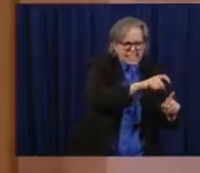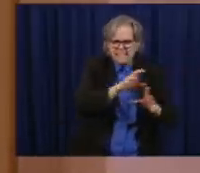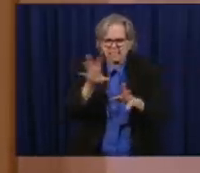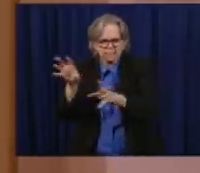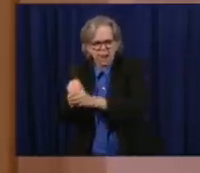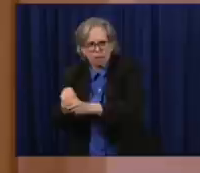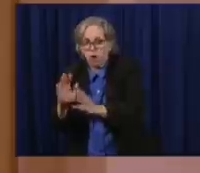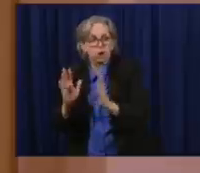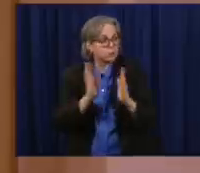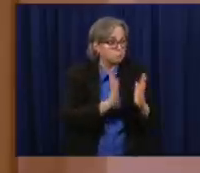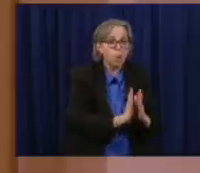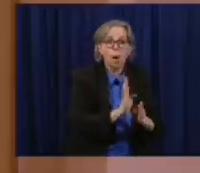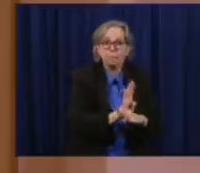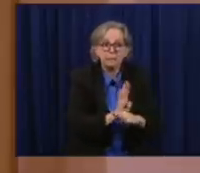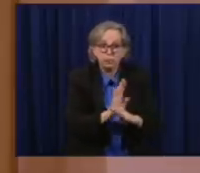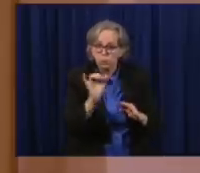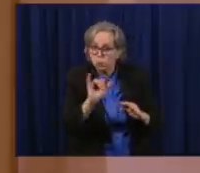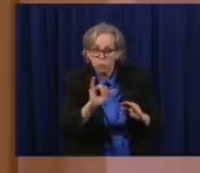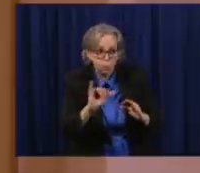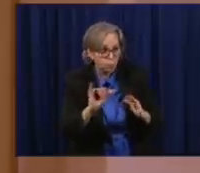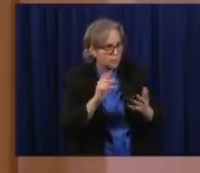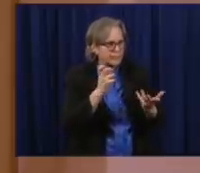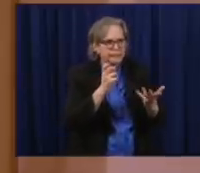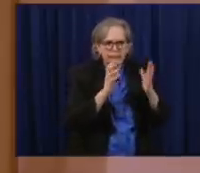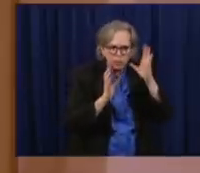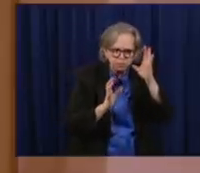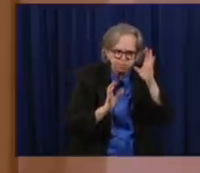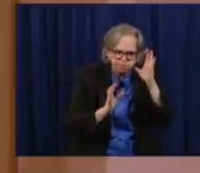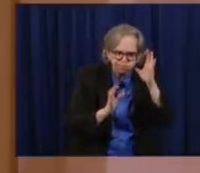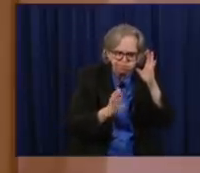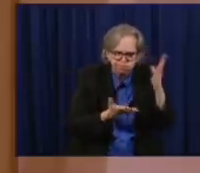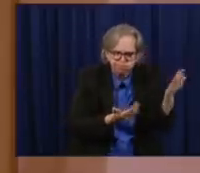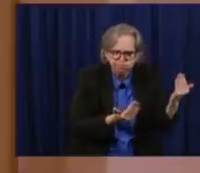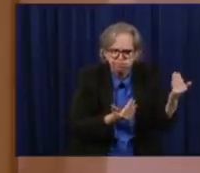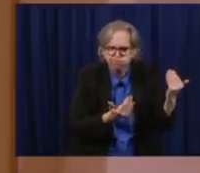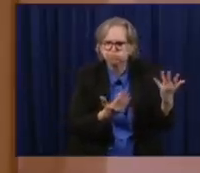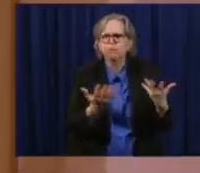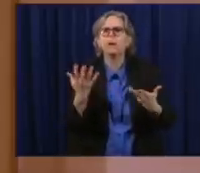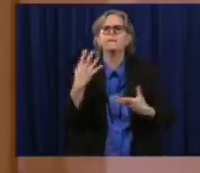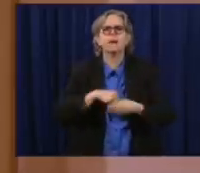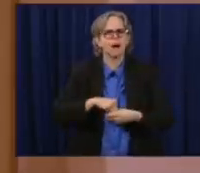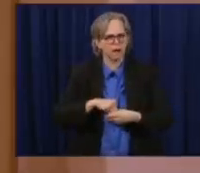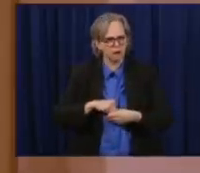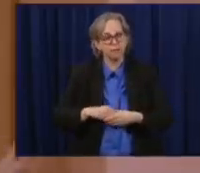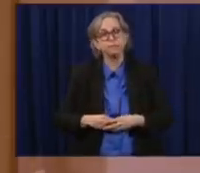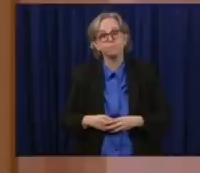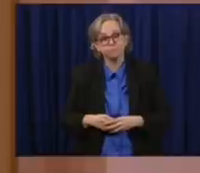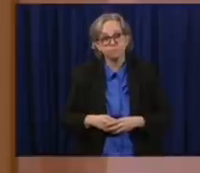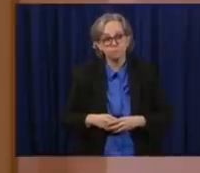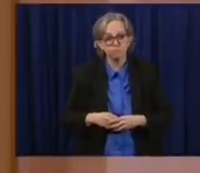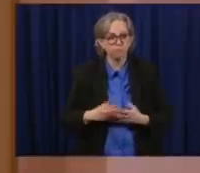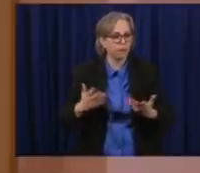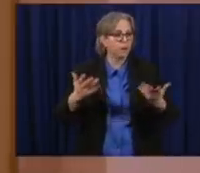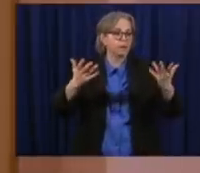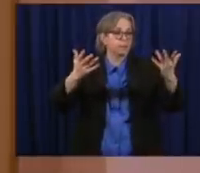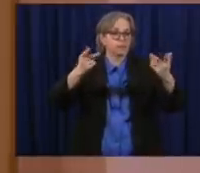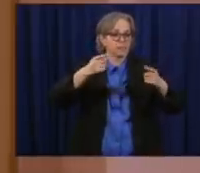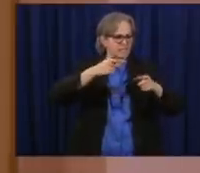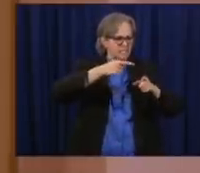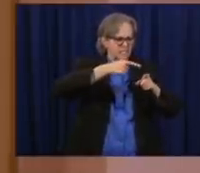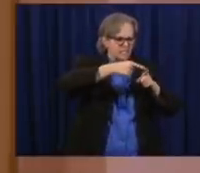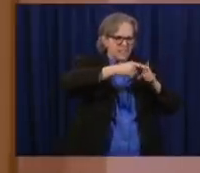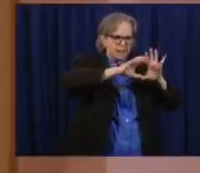that we also need to hear from as it relates to making these decisions. We have sectors, manufacturing,